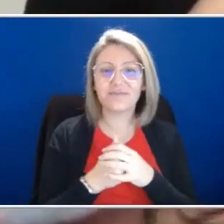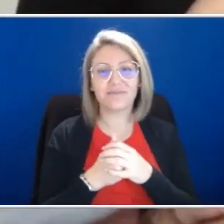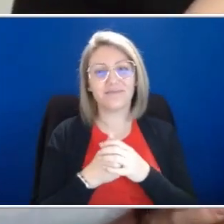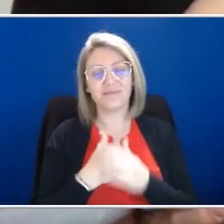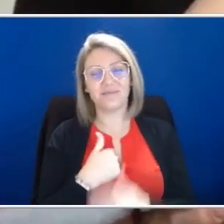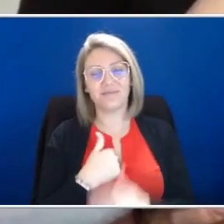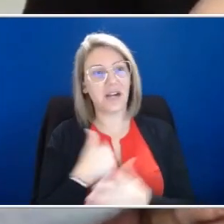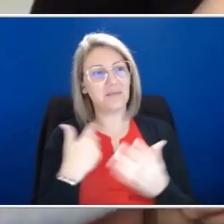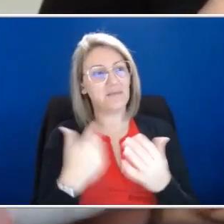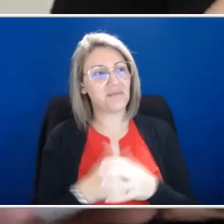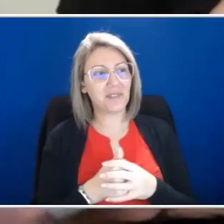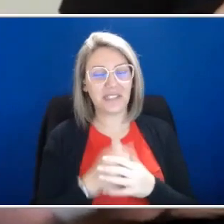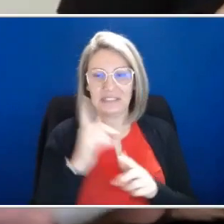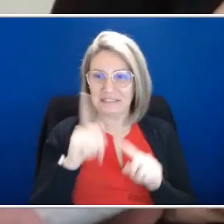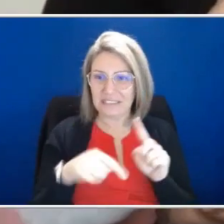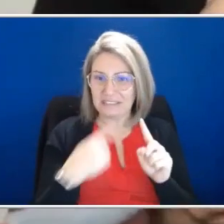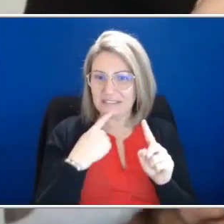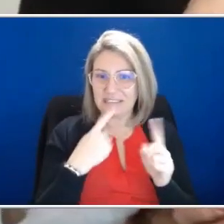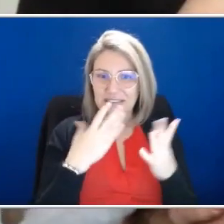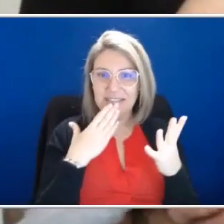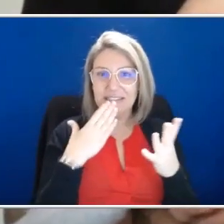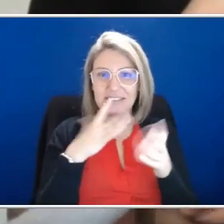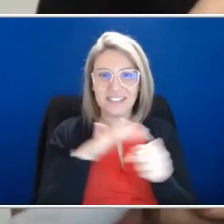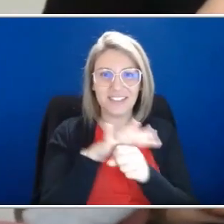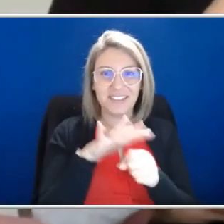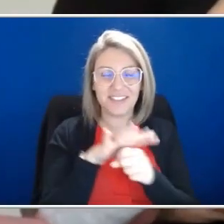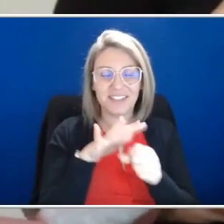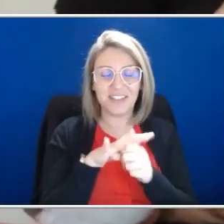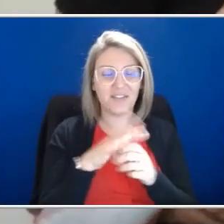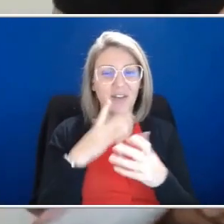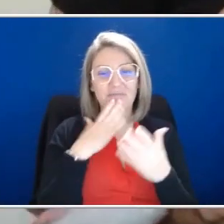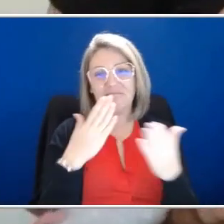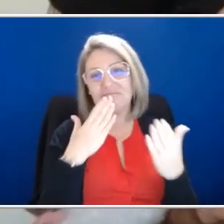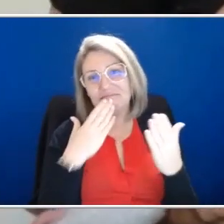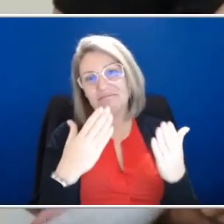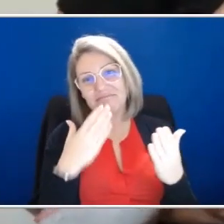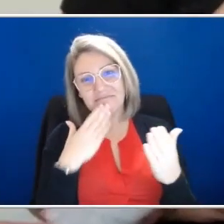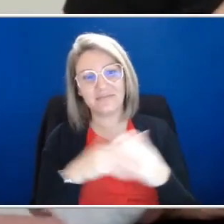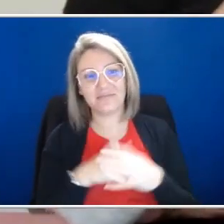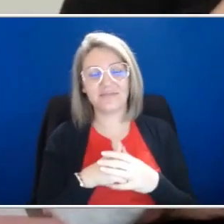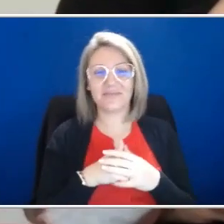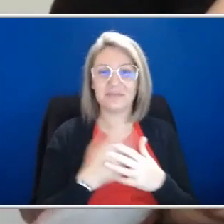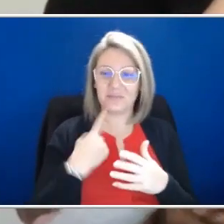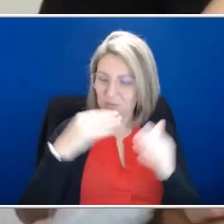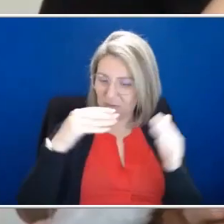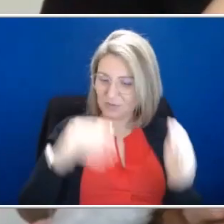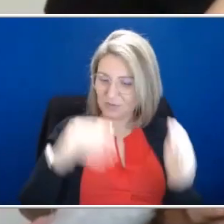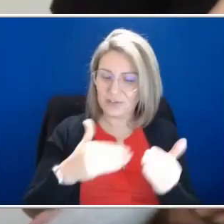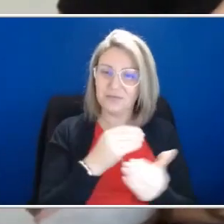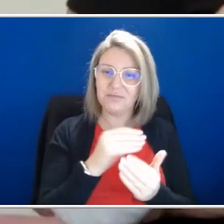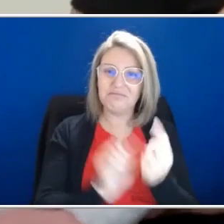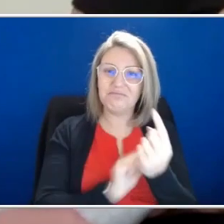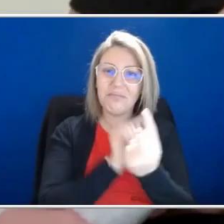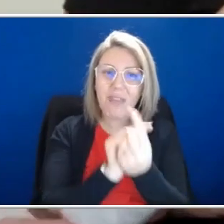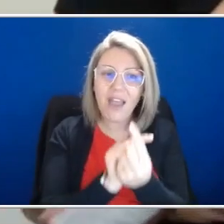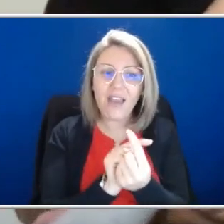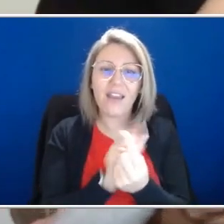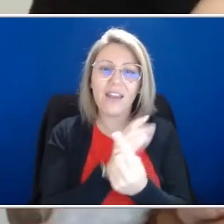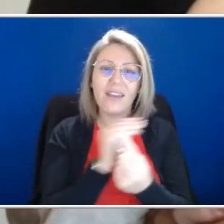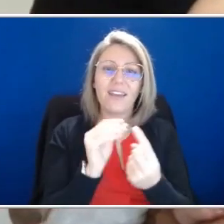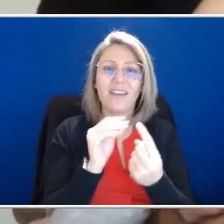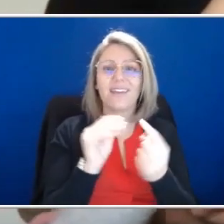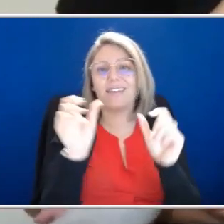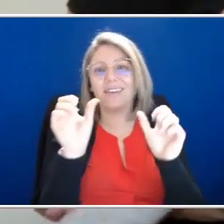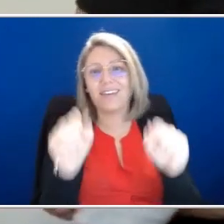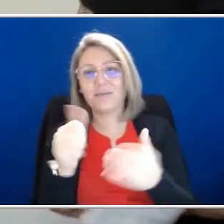I can't say thank you enough to Dr. Garg, and I'm so grateful that we were introduced to him and met him, and he was able to help